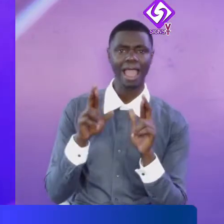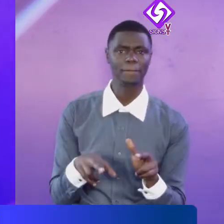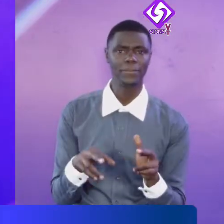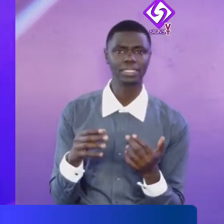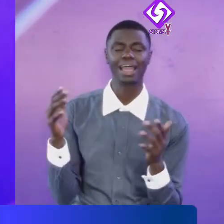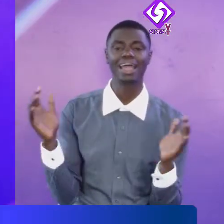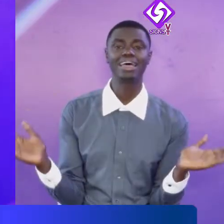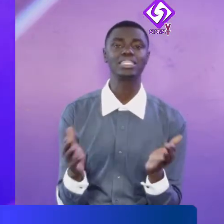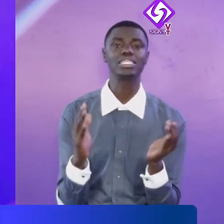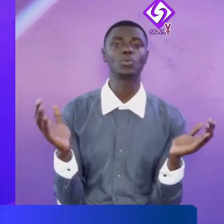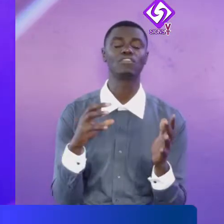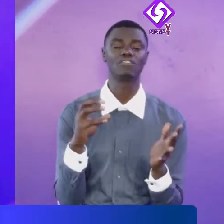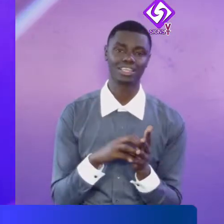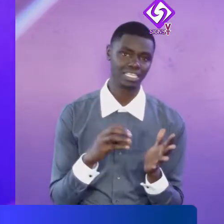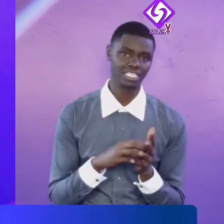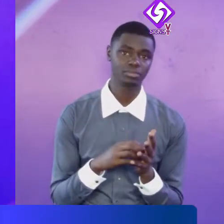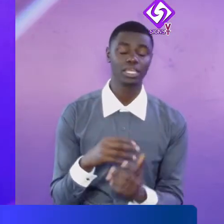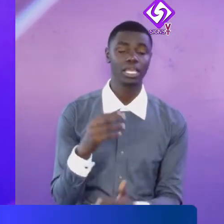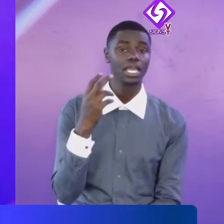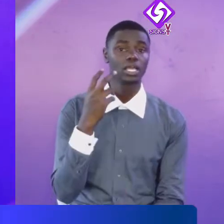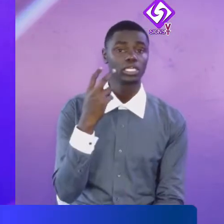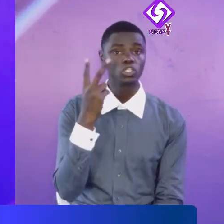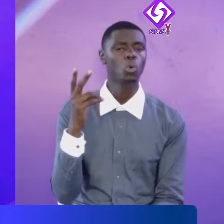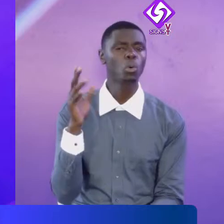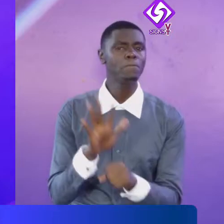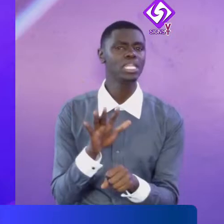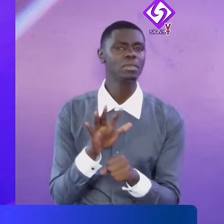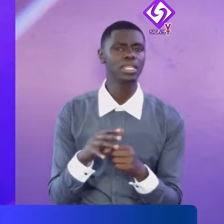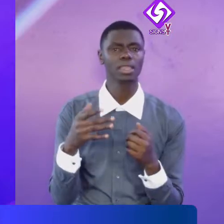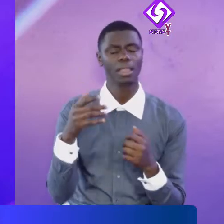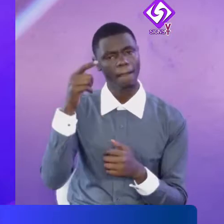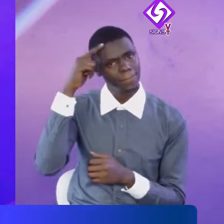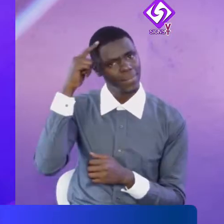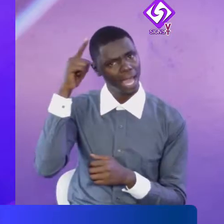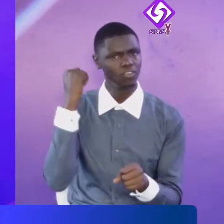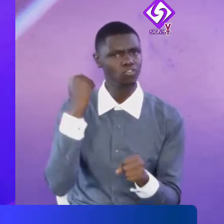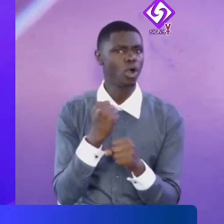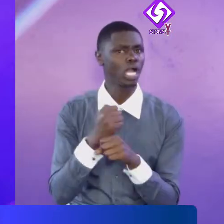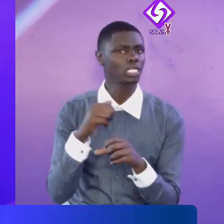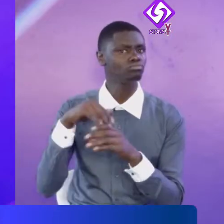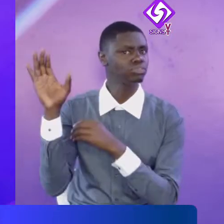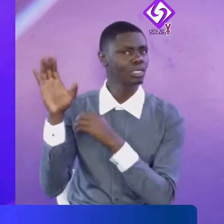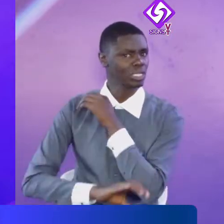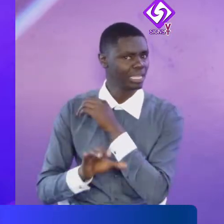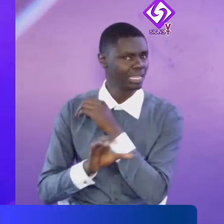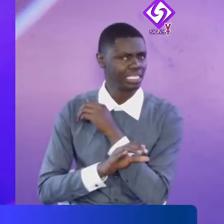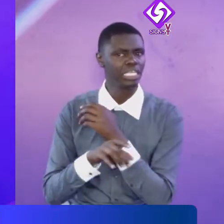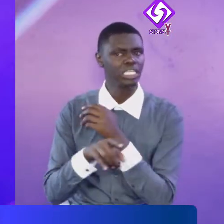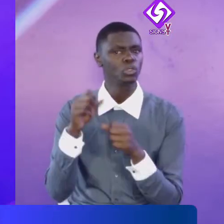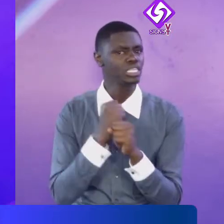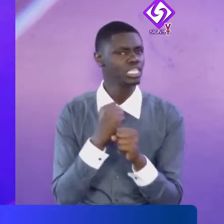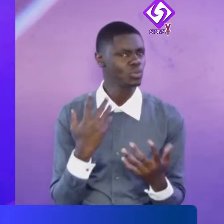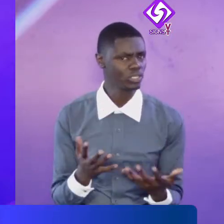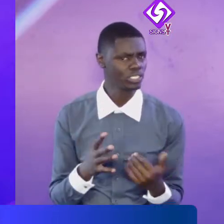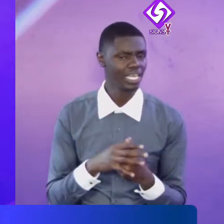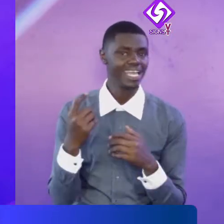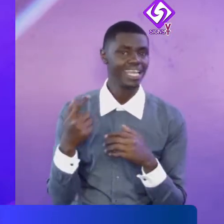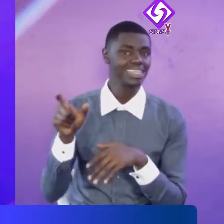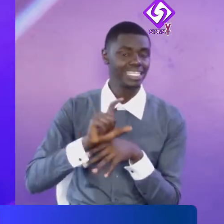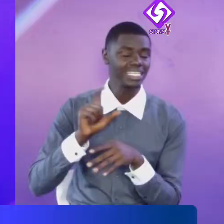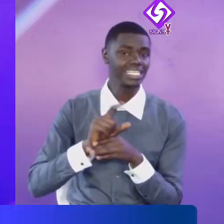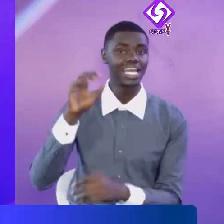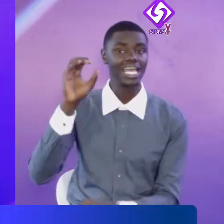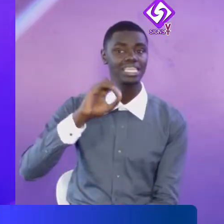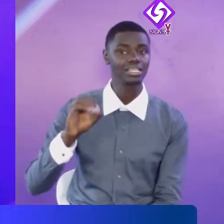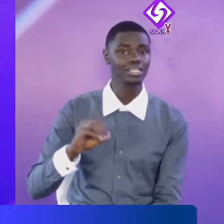welfare state. They saw so many blacks had gone to work abroad. So what they did was that they increased the rate